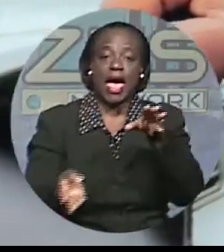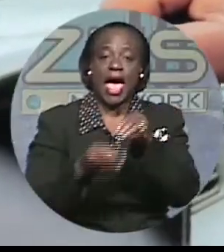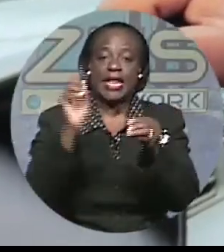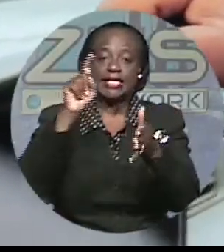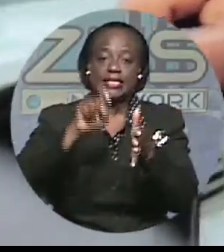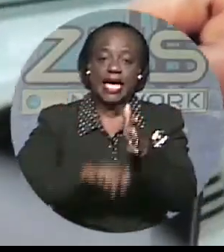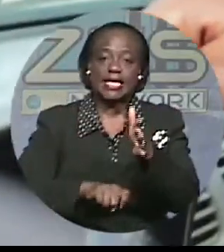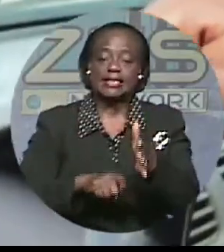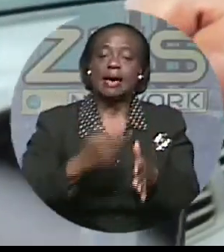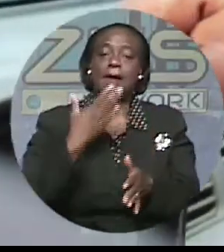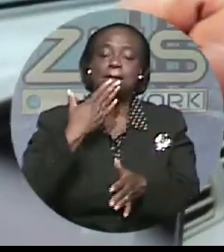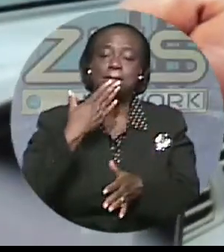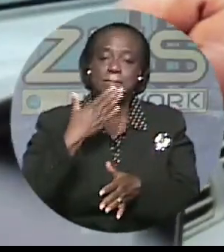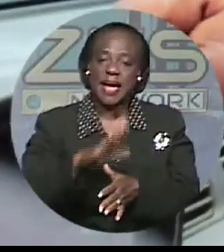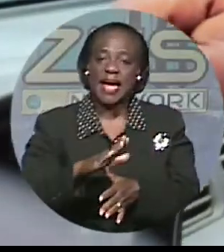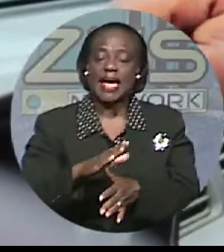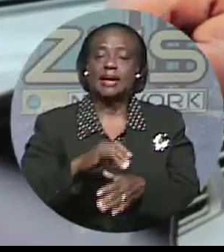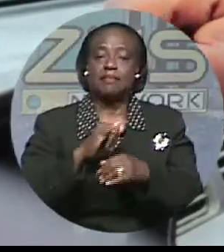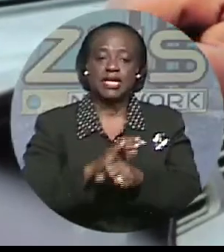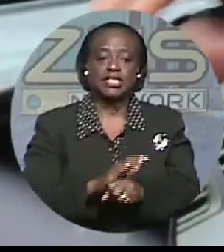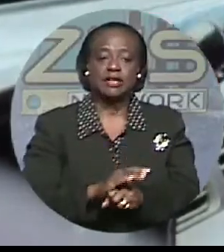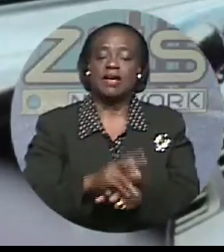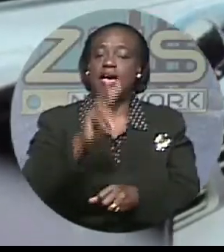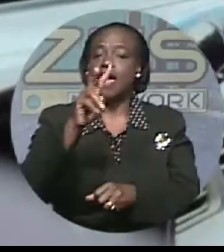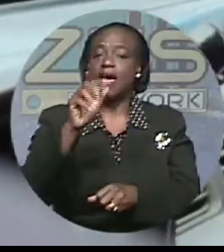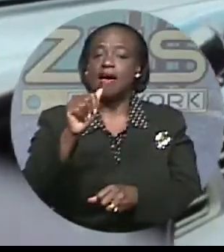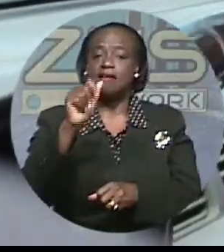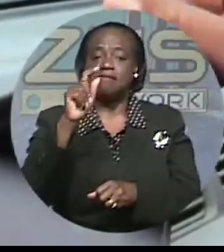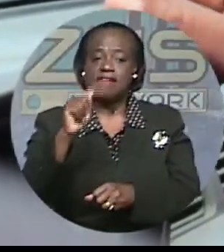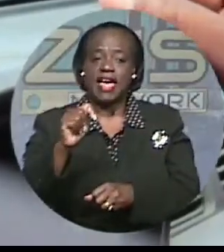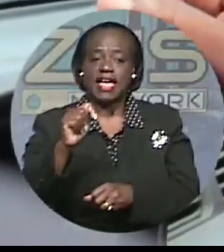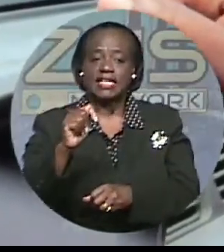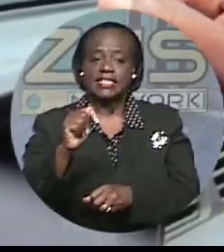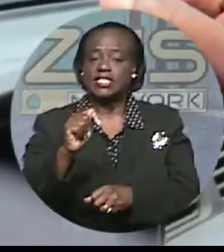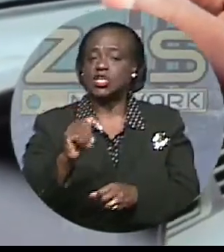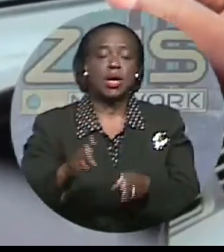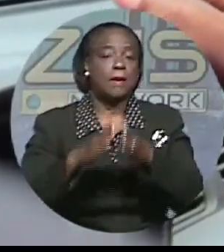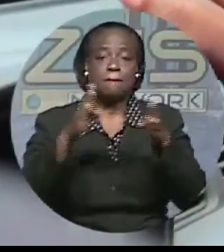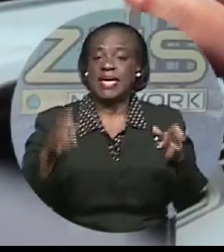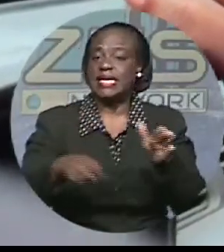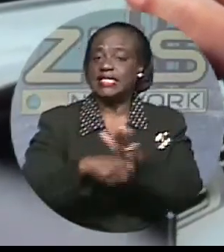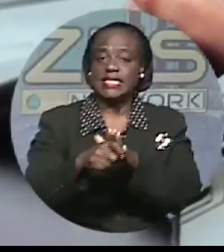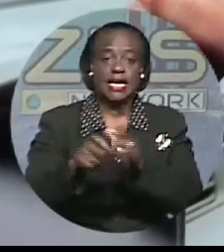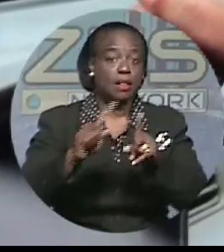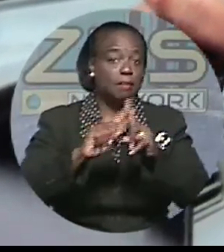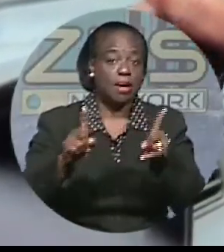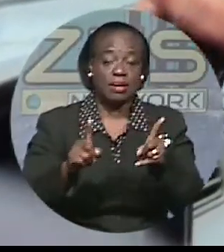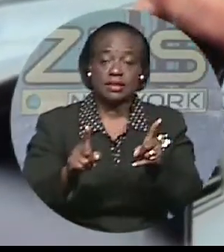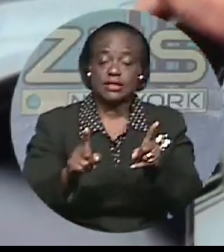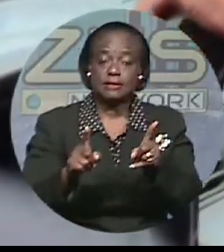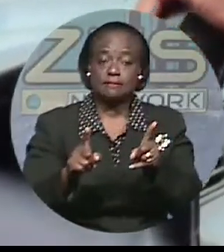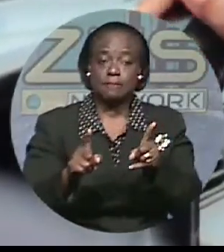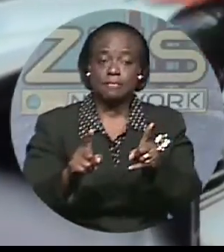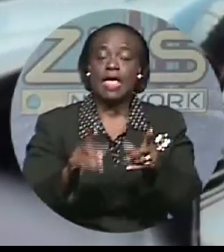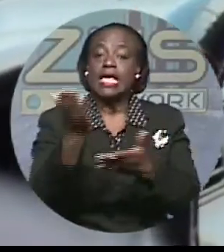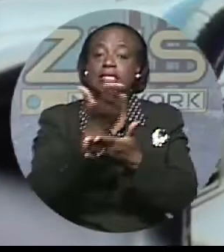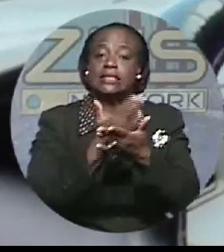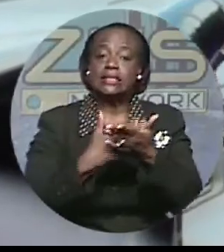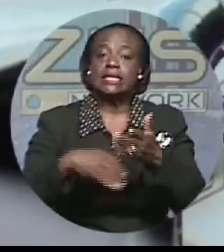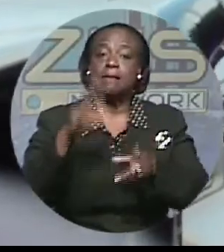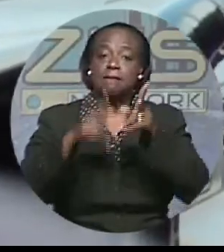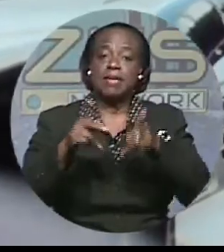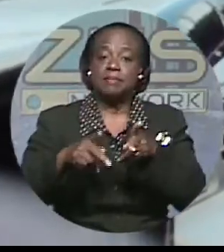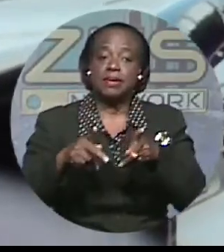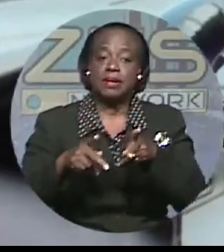always high, and then what kicking, what, it ain't a big deal about what, but it's just that. Okay, some people ever